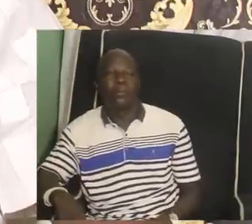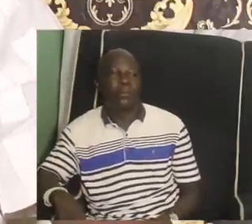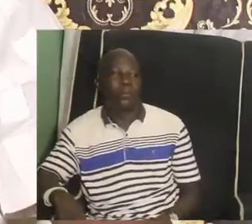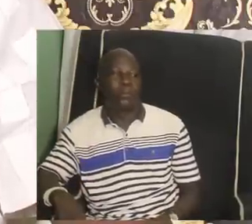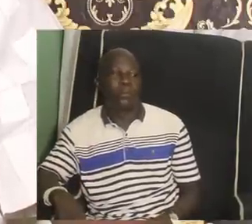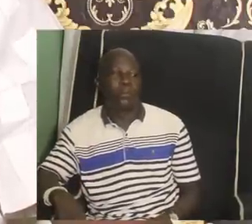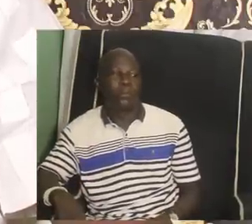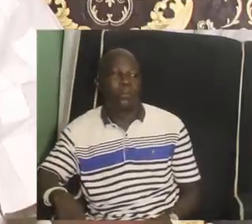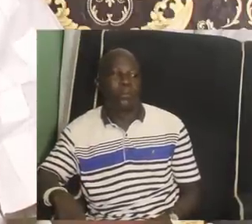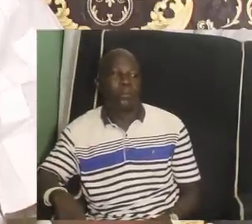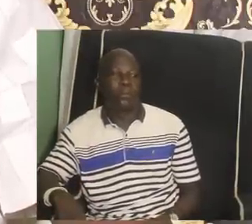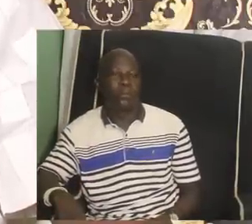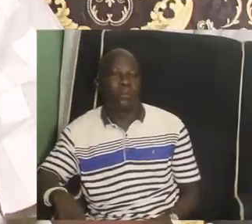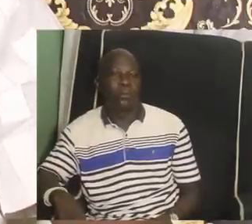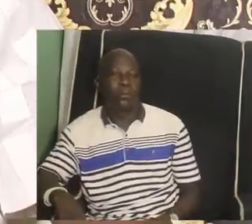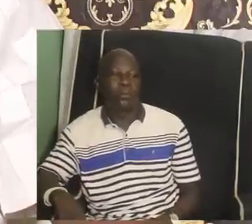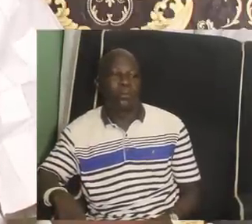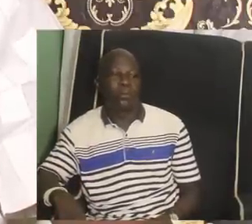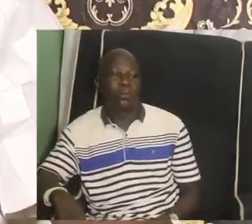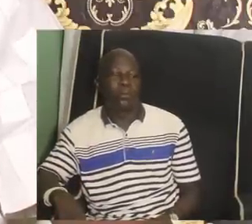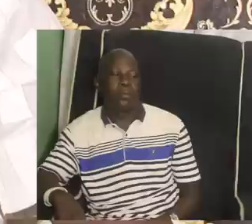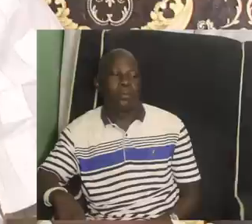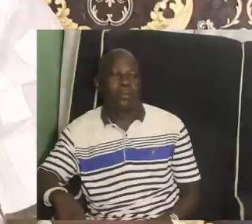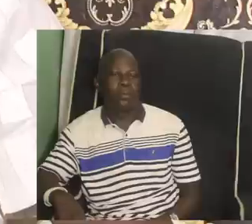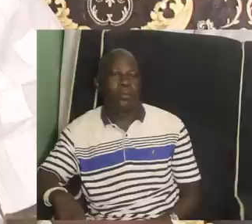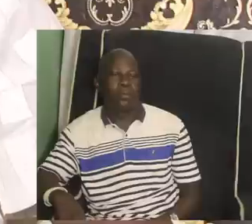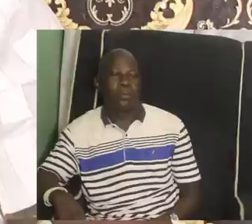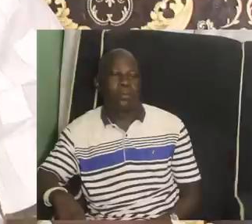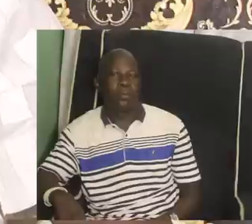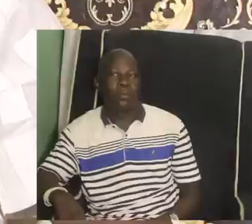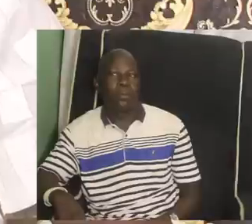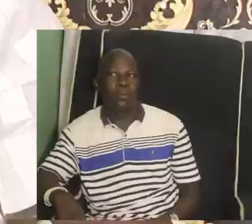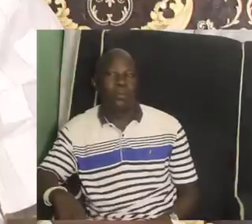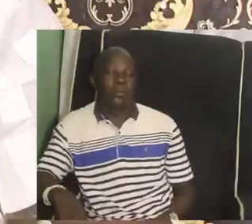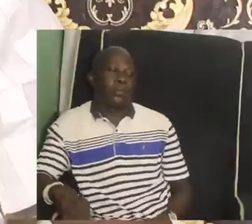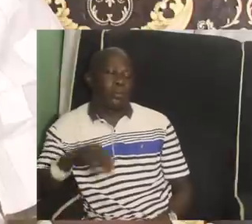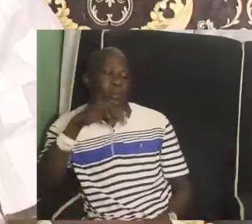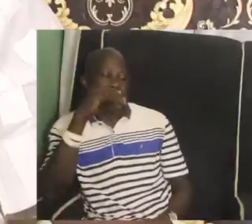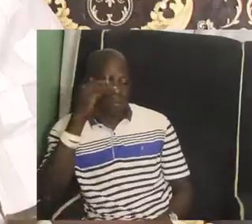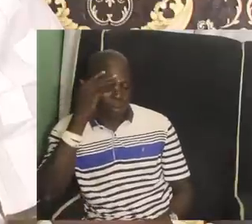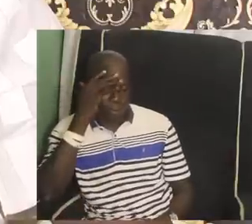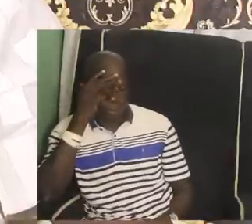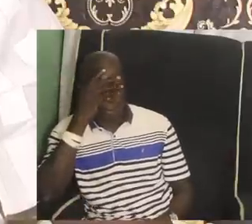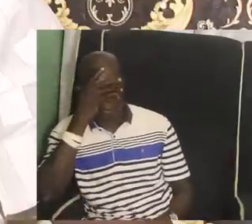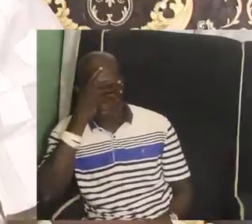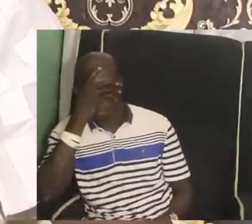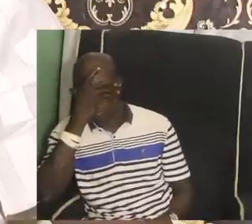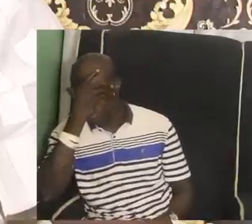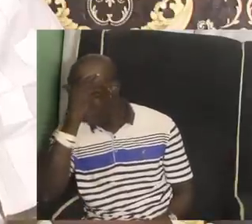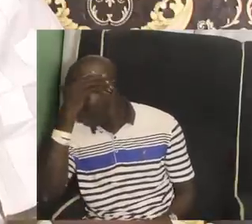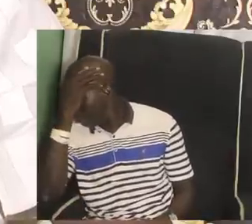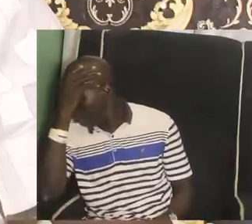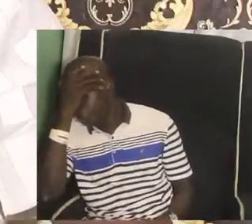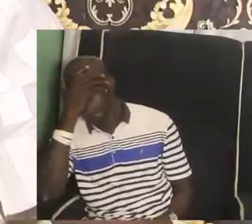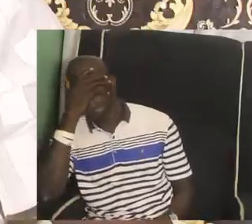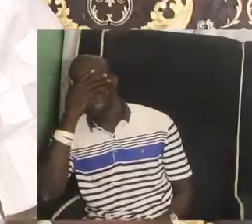mo nge na danu yen won wa ba ohun onisugbo ohun ba won ja sugbon igba tawon pari ija yen ton ohun wa pada lo sibi tawon ti ja ori